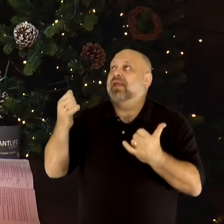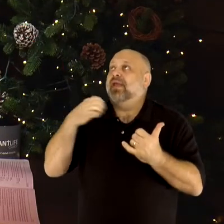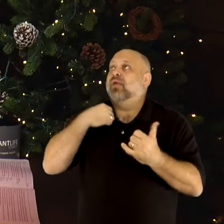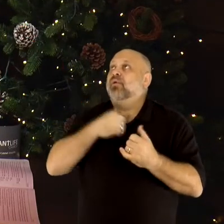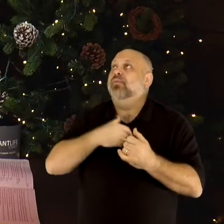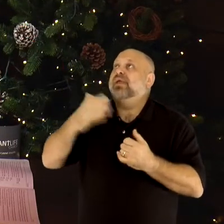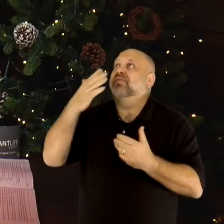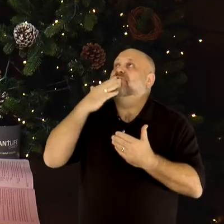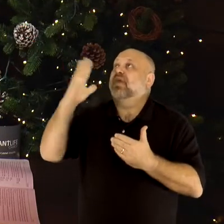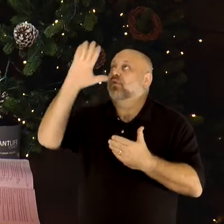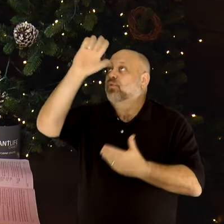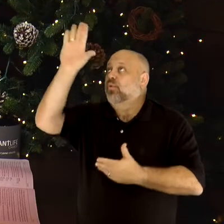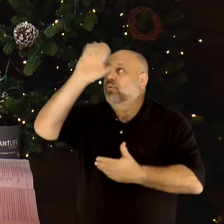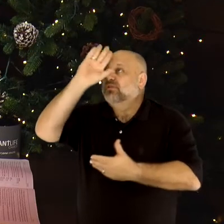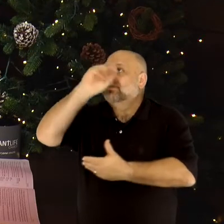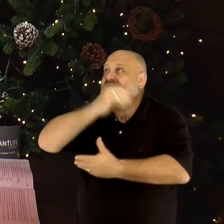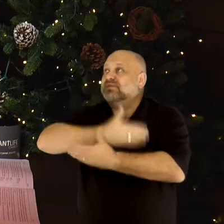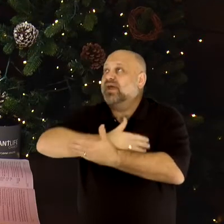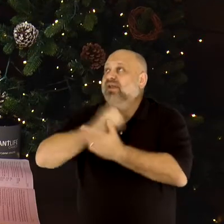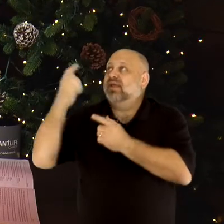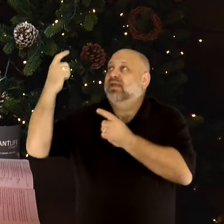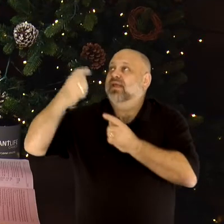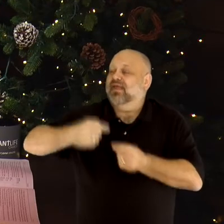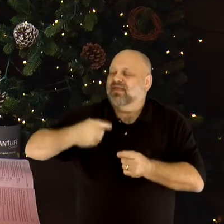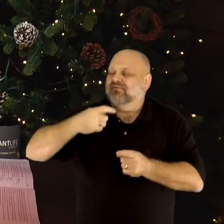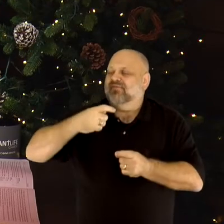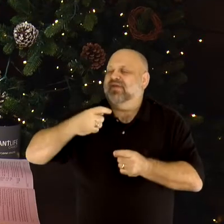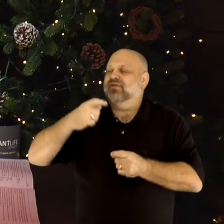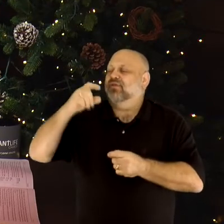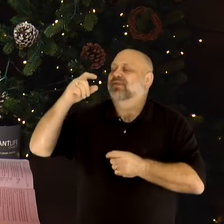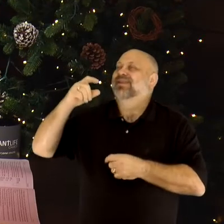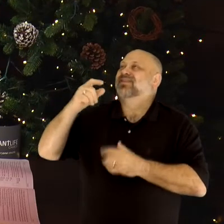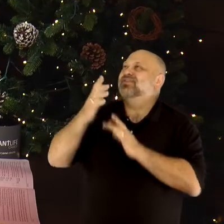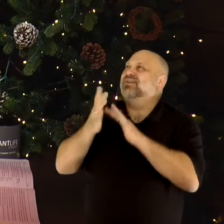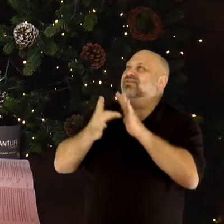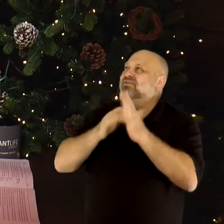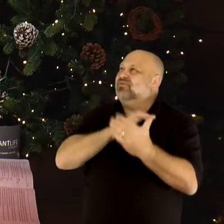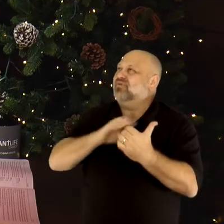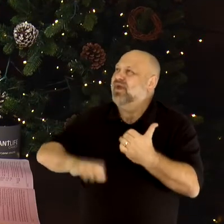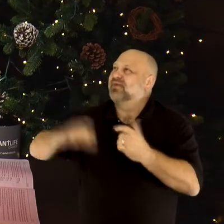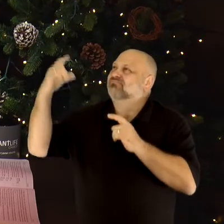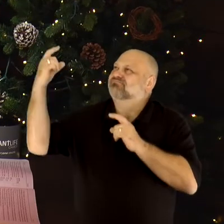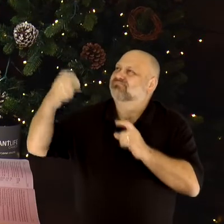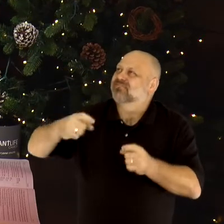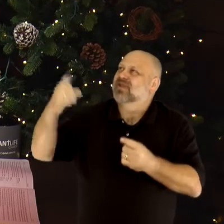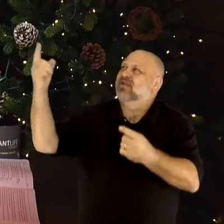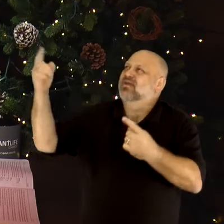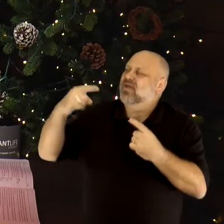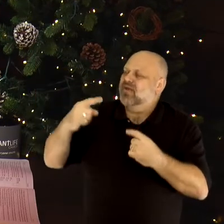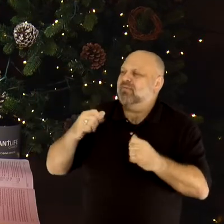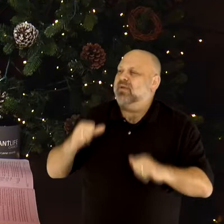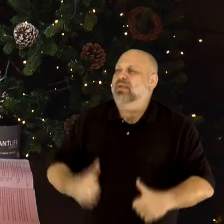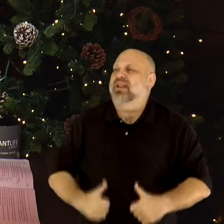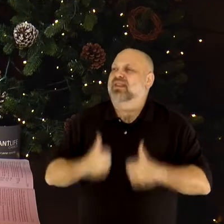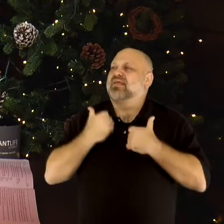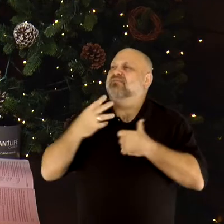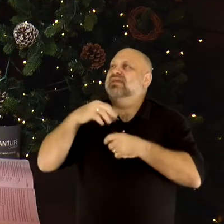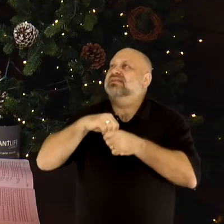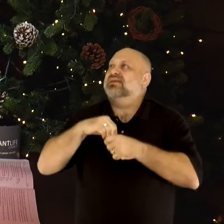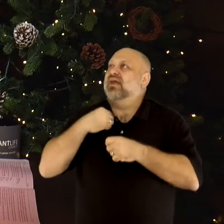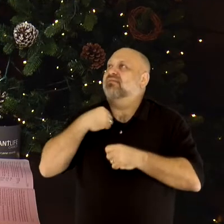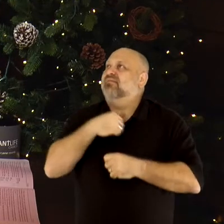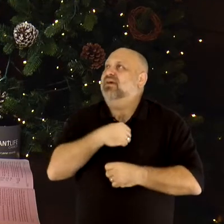We thank you for giving your son, Jesus Christ, to us to come and to be able to live inside of